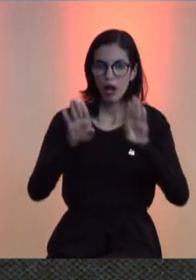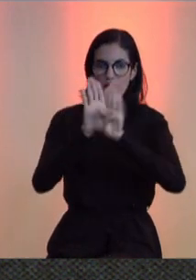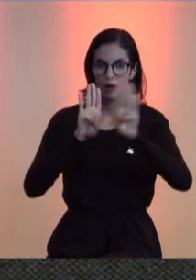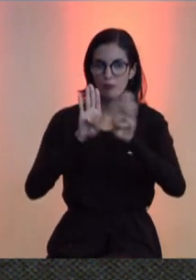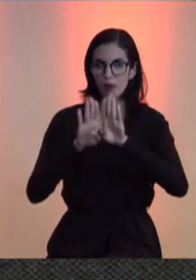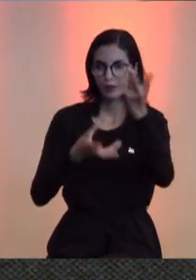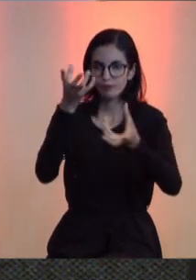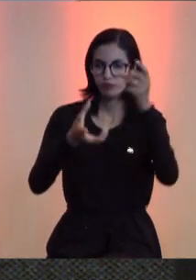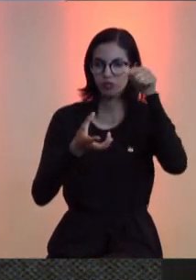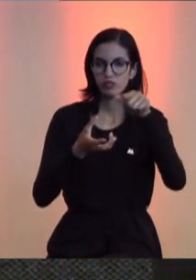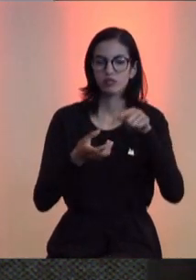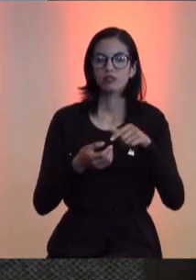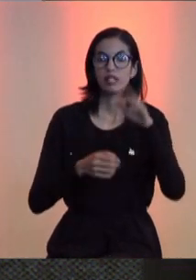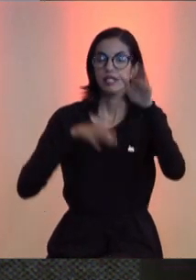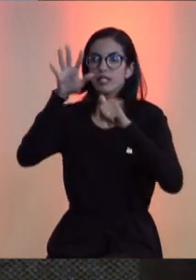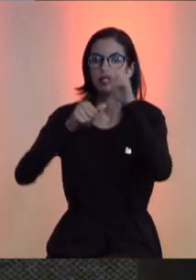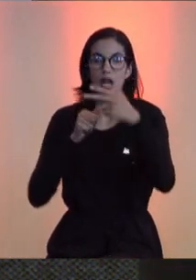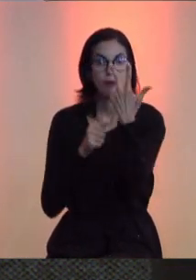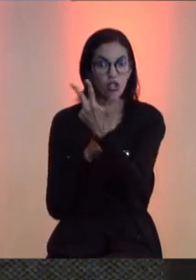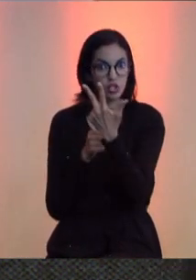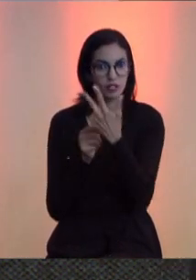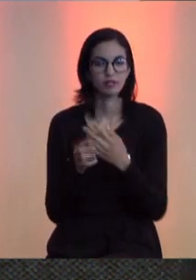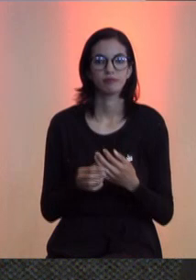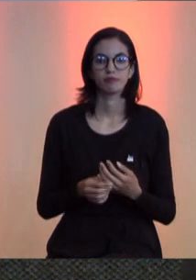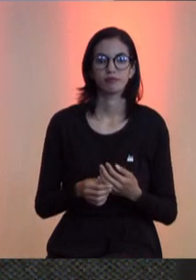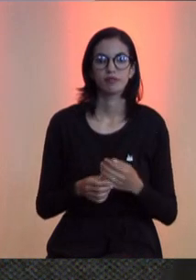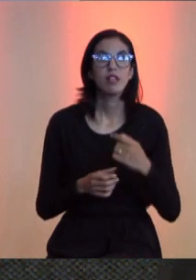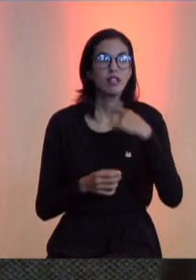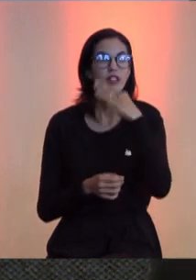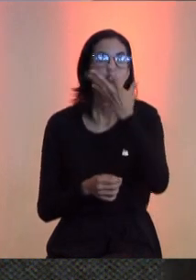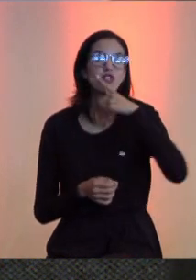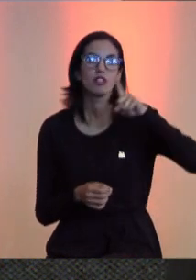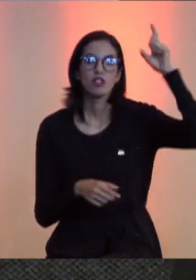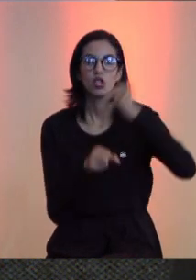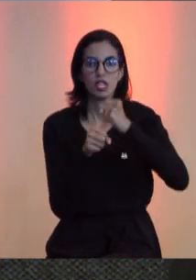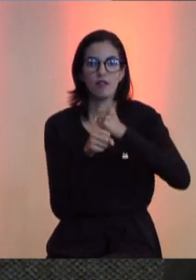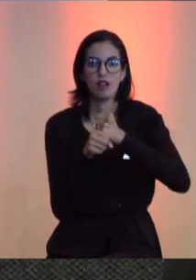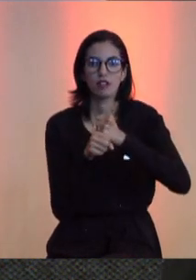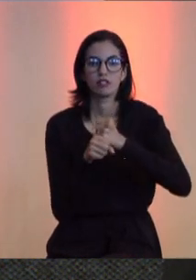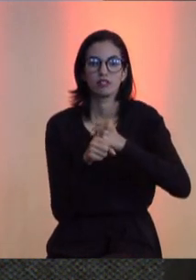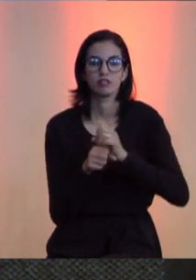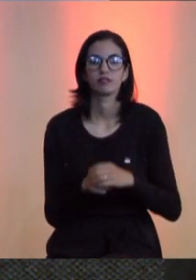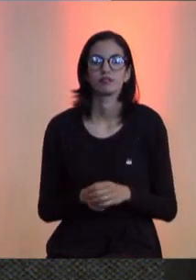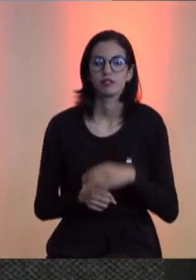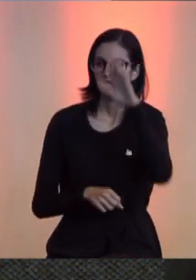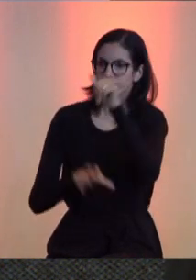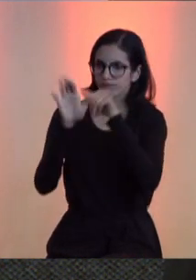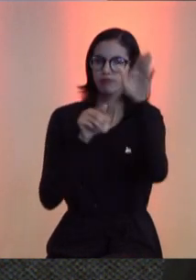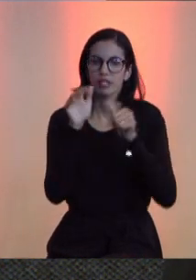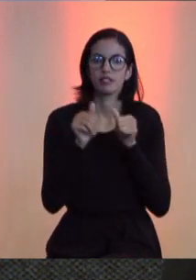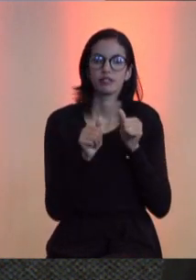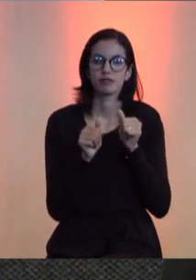dijo, Shadrach, Meshach, y Abednego, siervos del Dios Alto, Dios, salid y